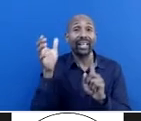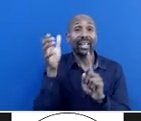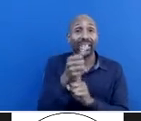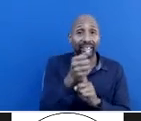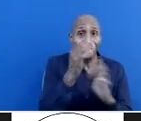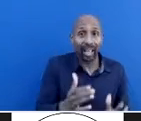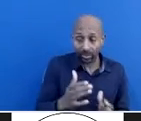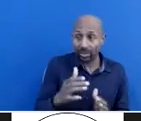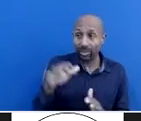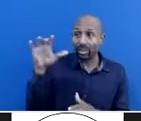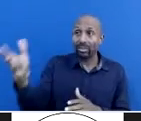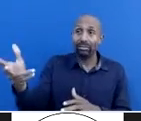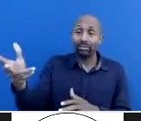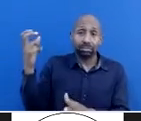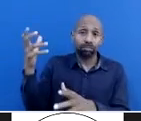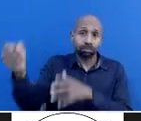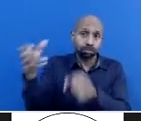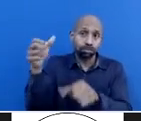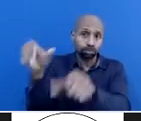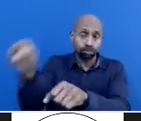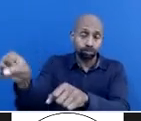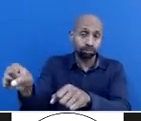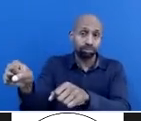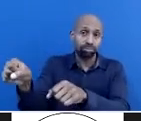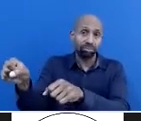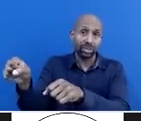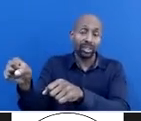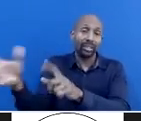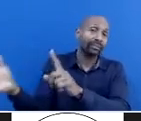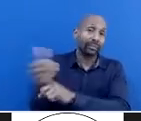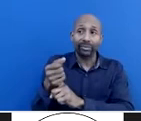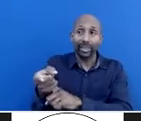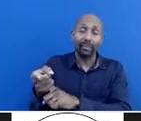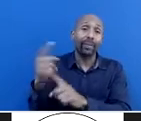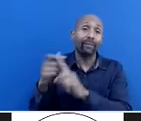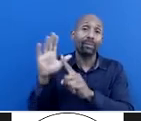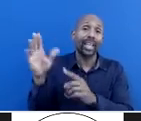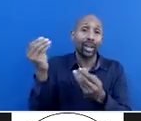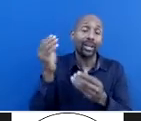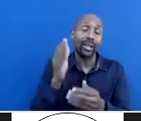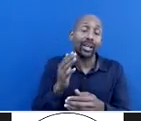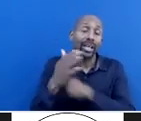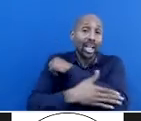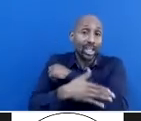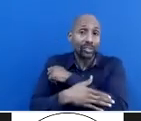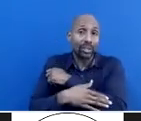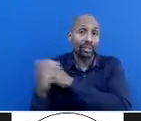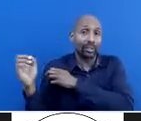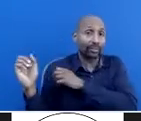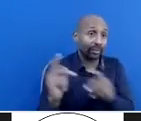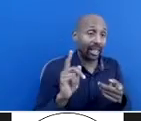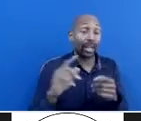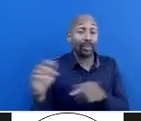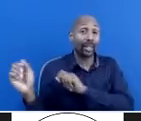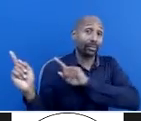then was the work of culture and spirituality, just as it is now behind us the work of culture and spirituality. The